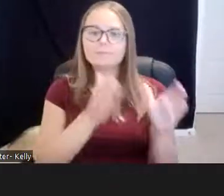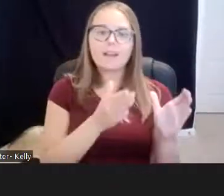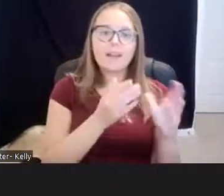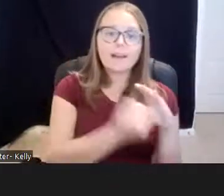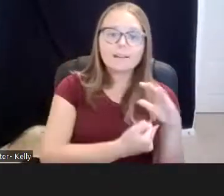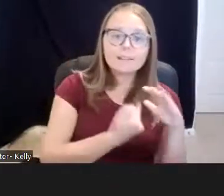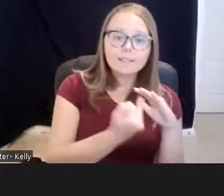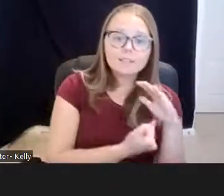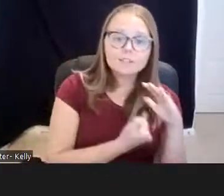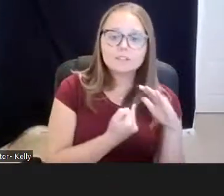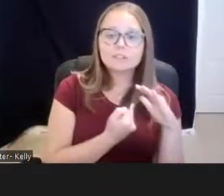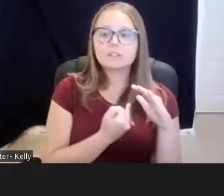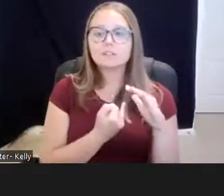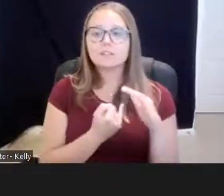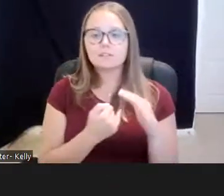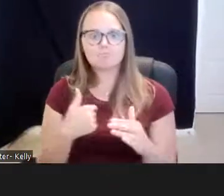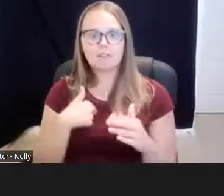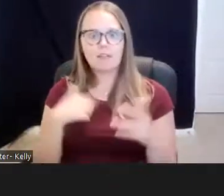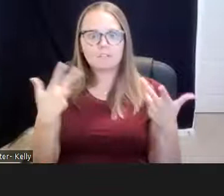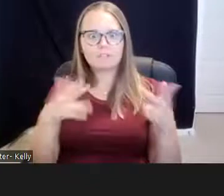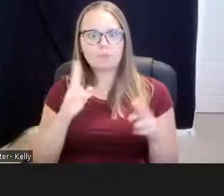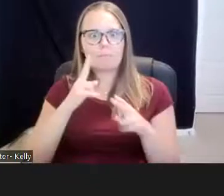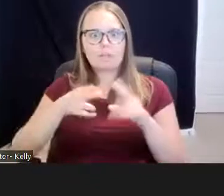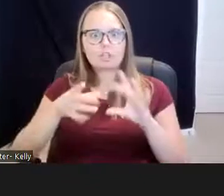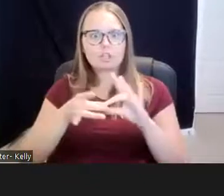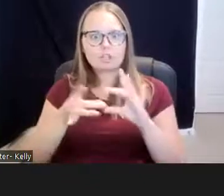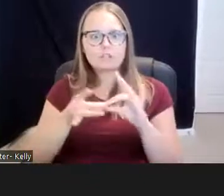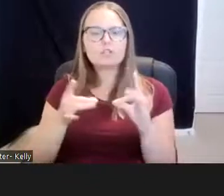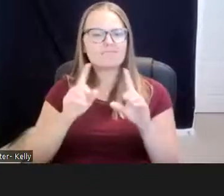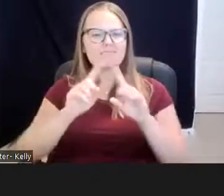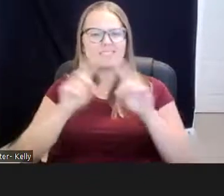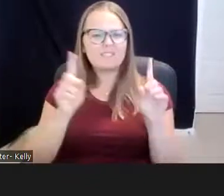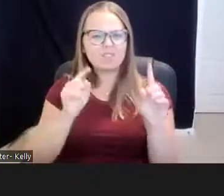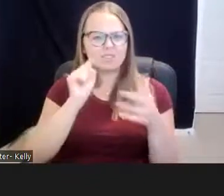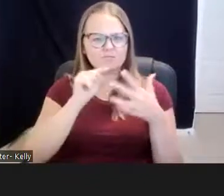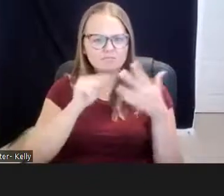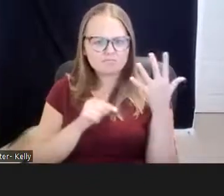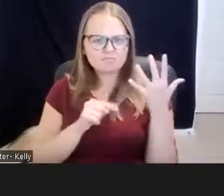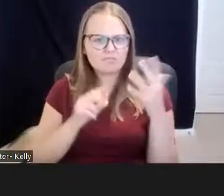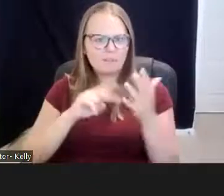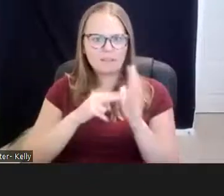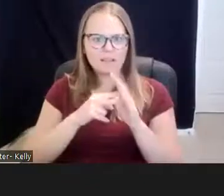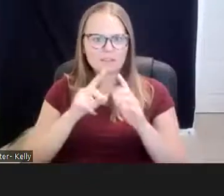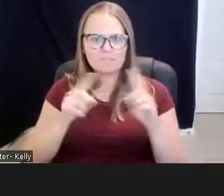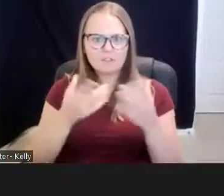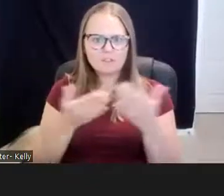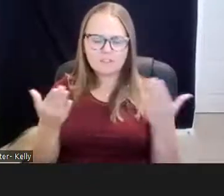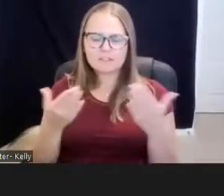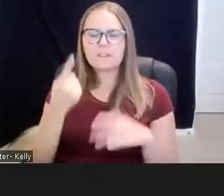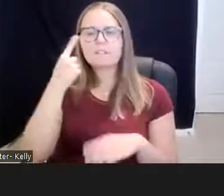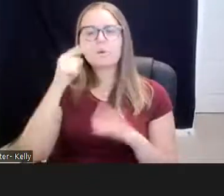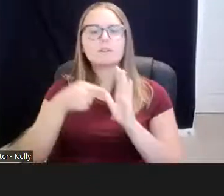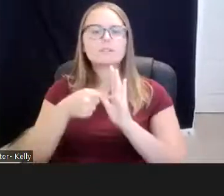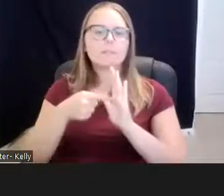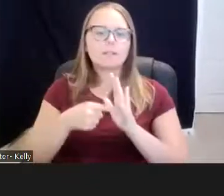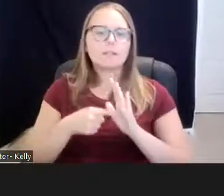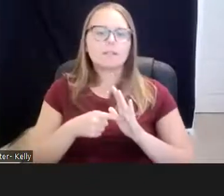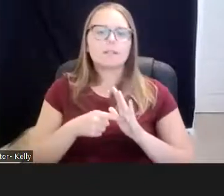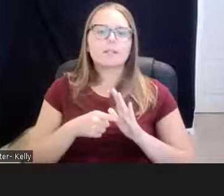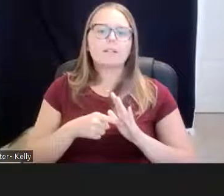isolation. And as I mentioned, these are slightly different things. And so for instance,